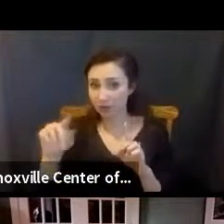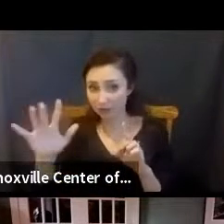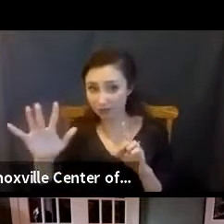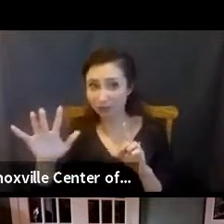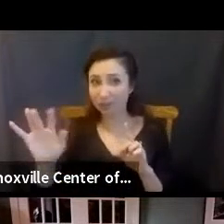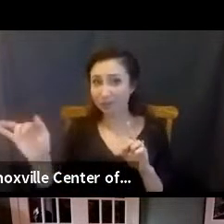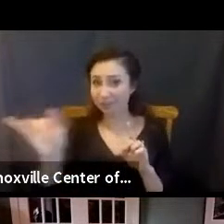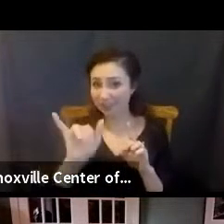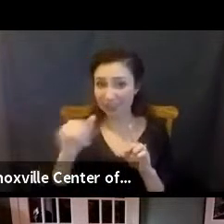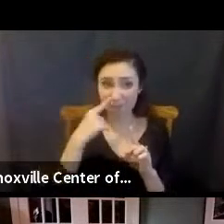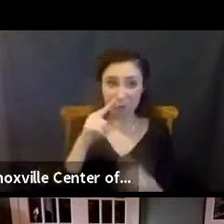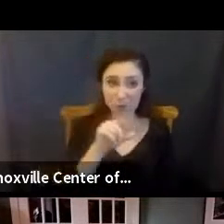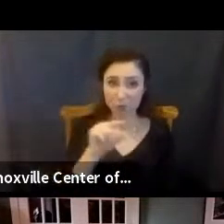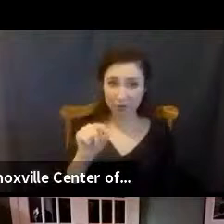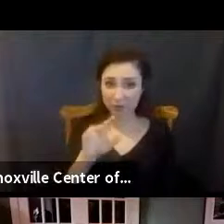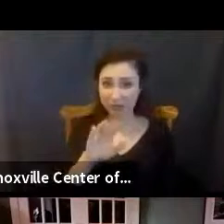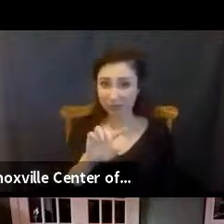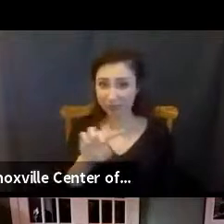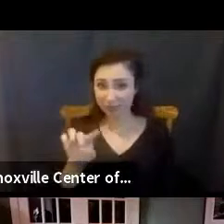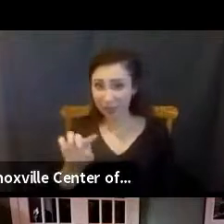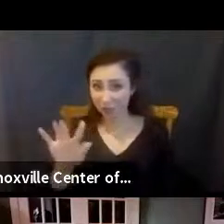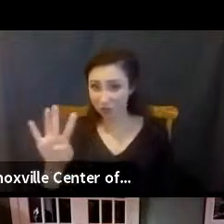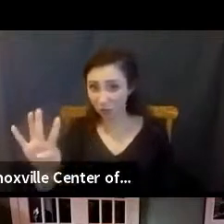as 2020-4?